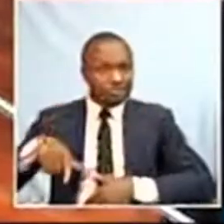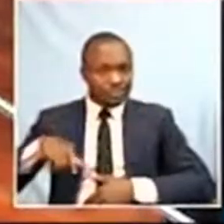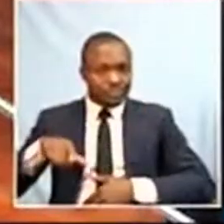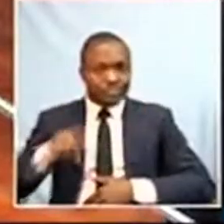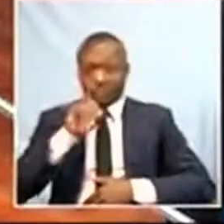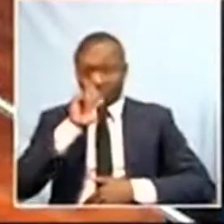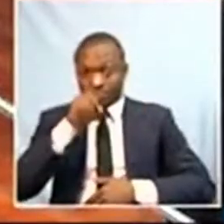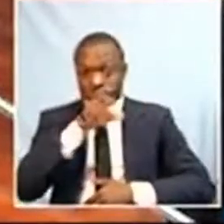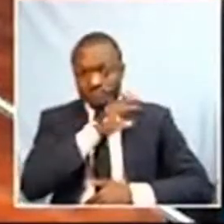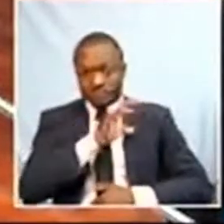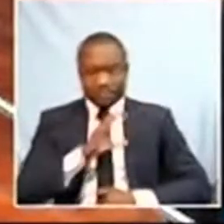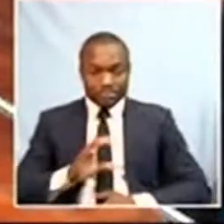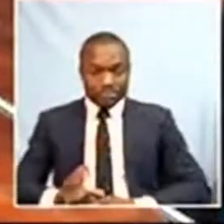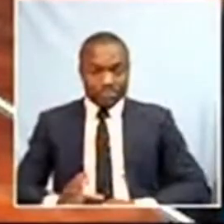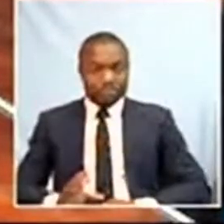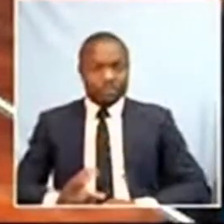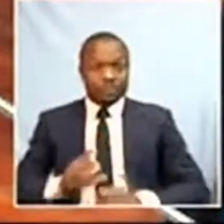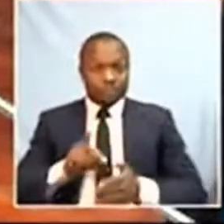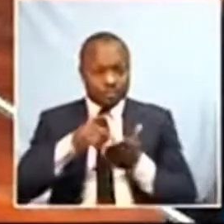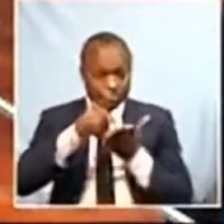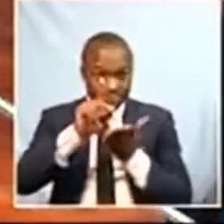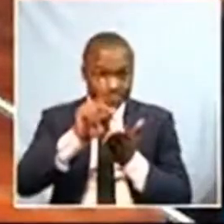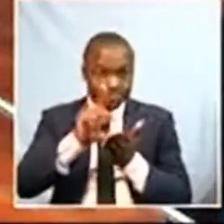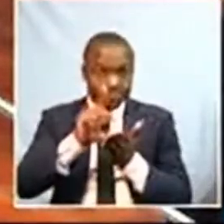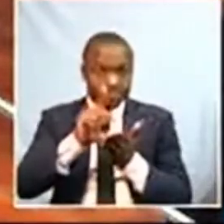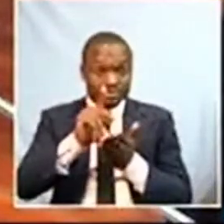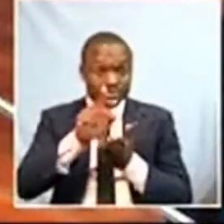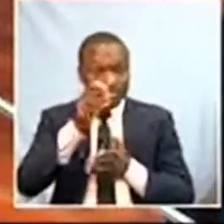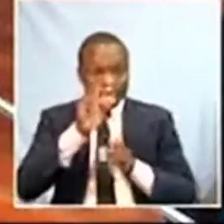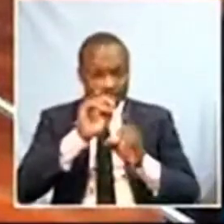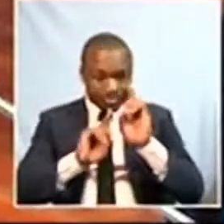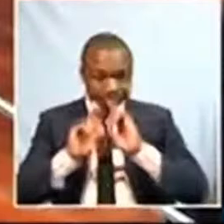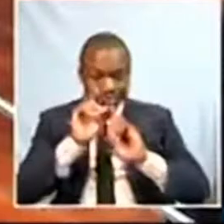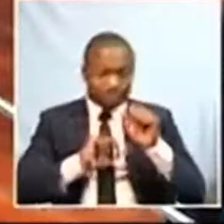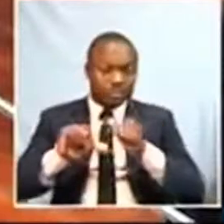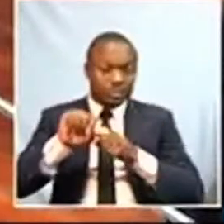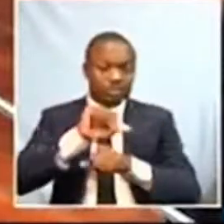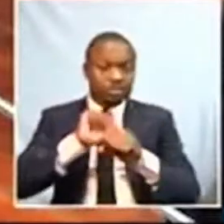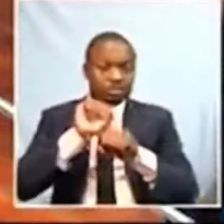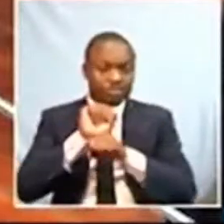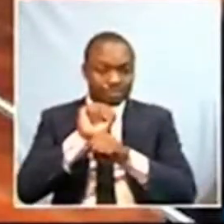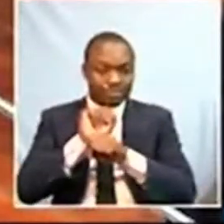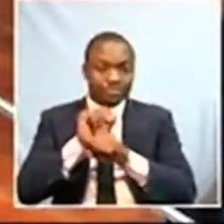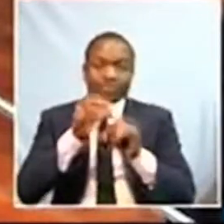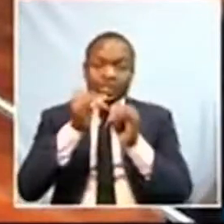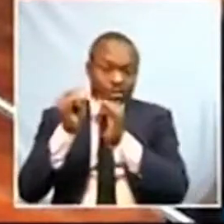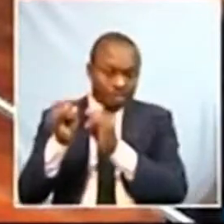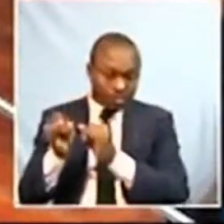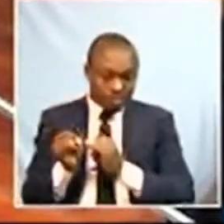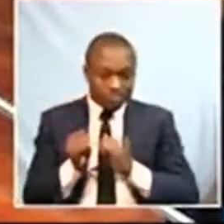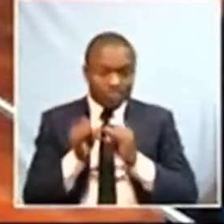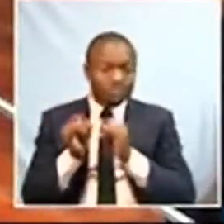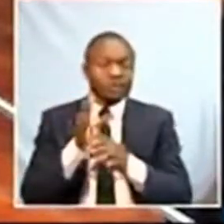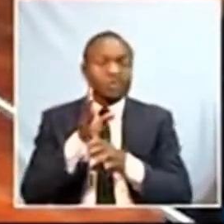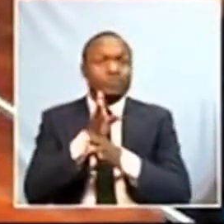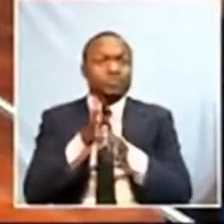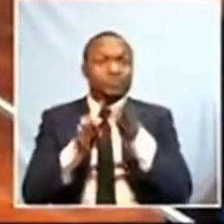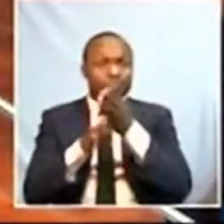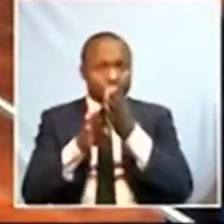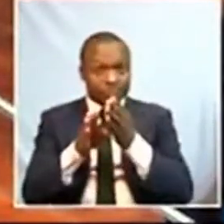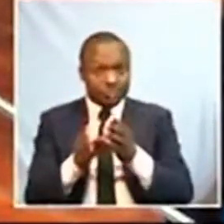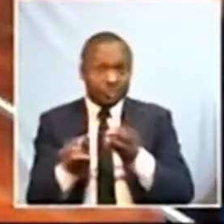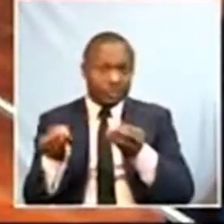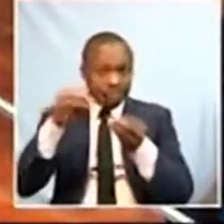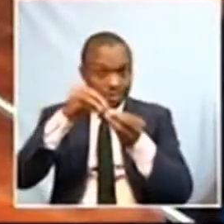insurance company to honor the cash out, as there were discussions around the works executed by the contractor. In